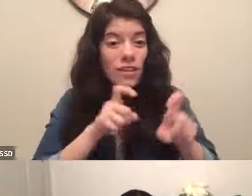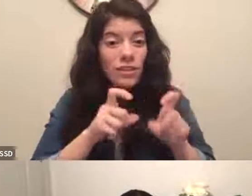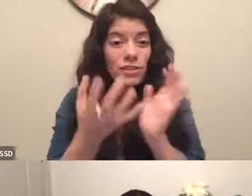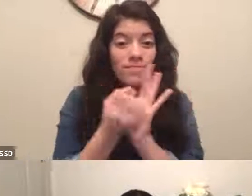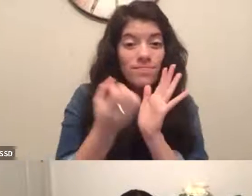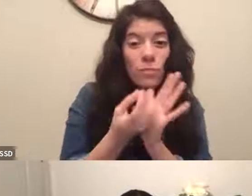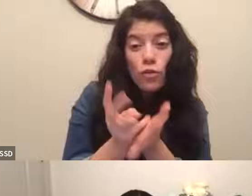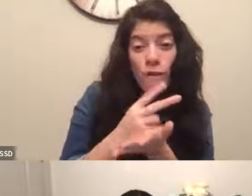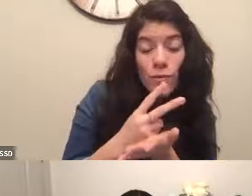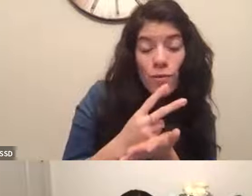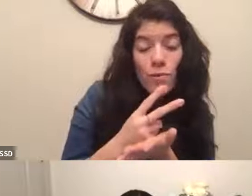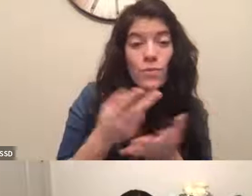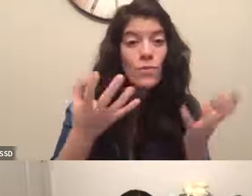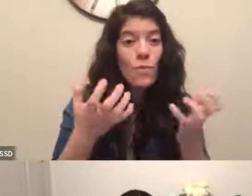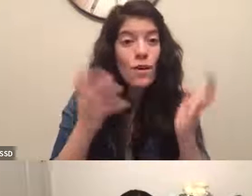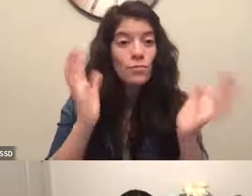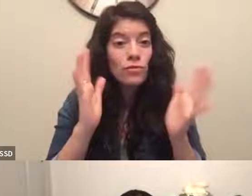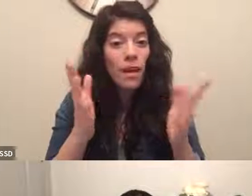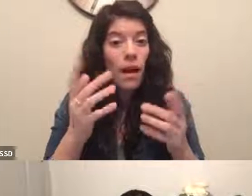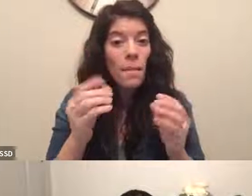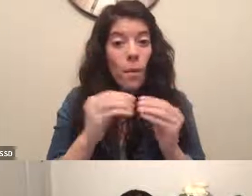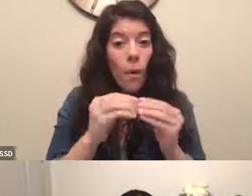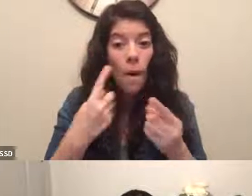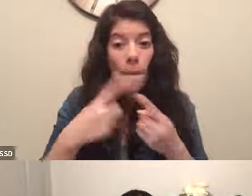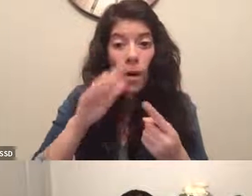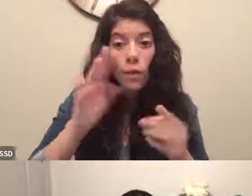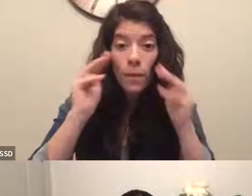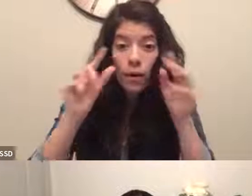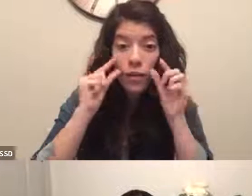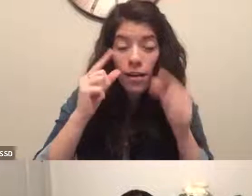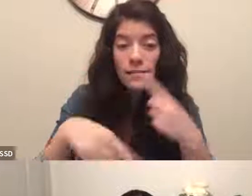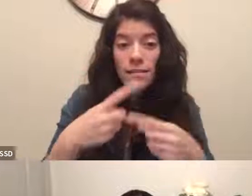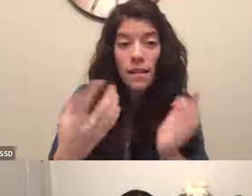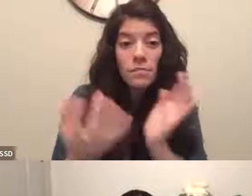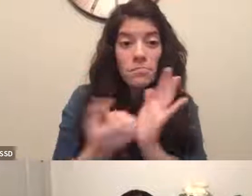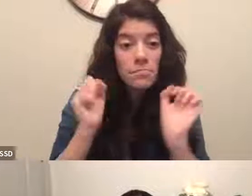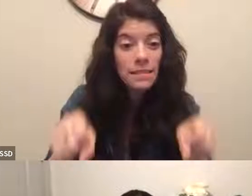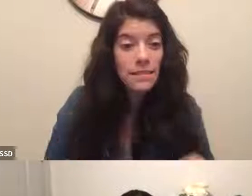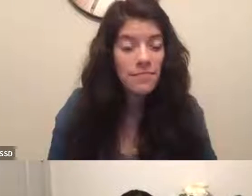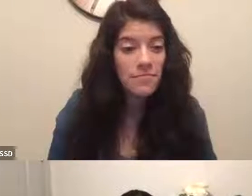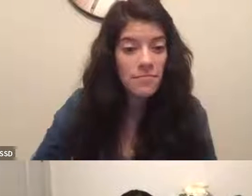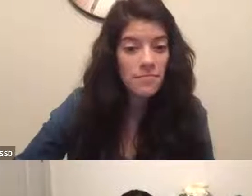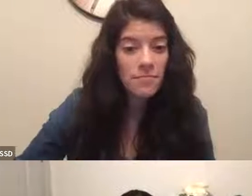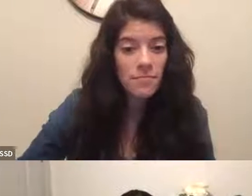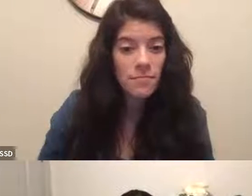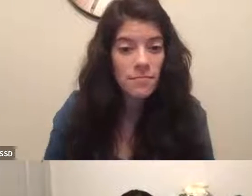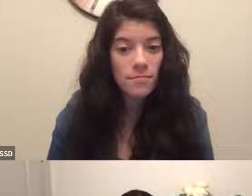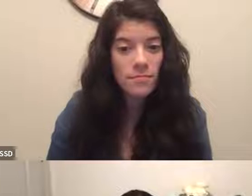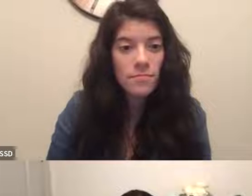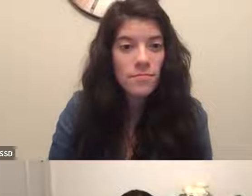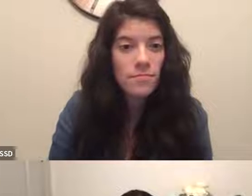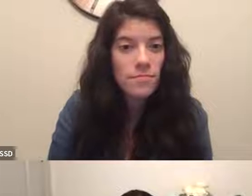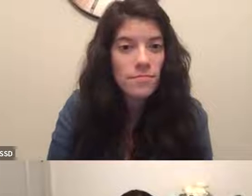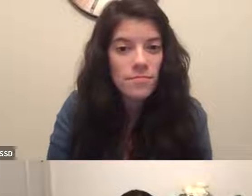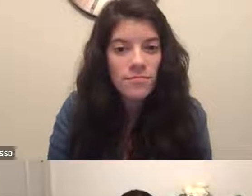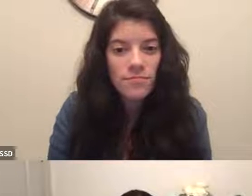All right. Well, if you have any questions, or if you want to review some more or chat more about Mardi Gras signs, we can.